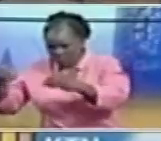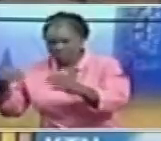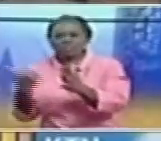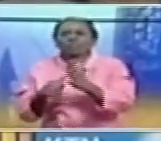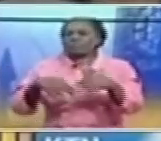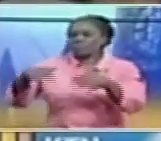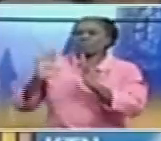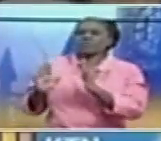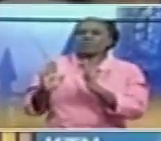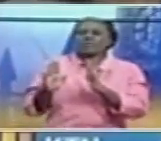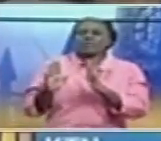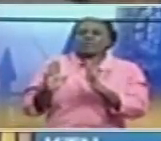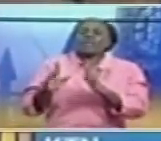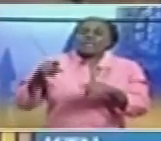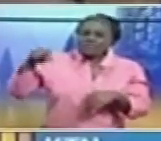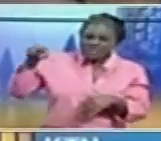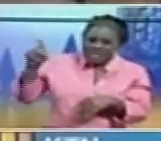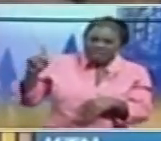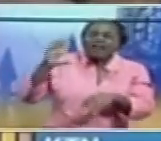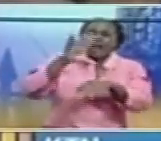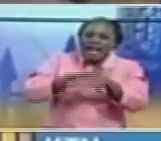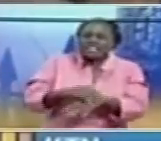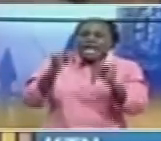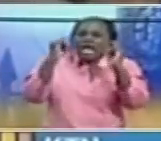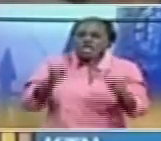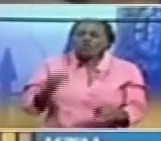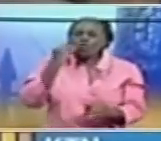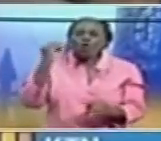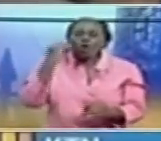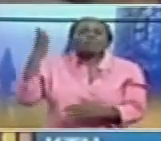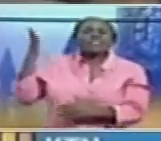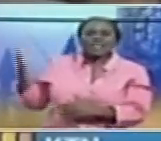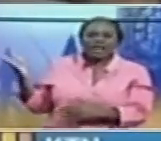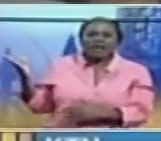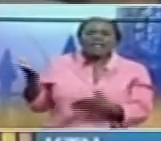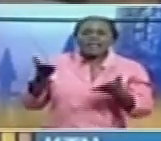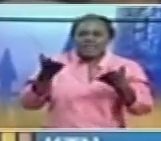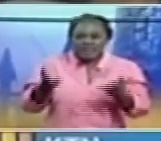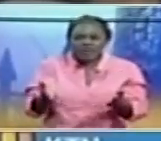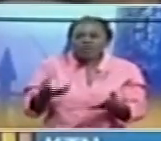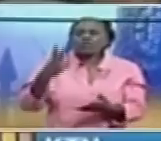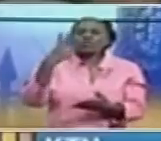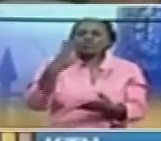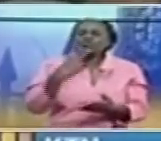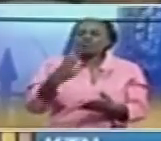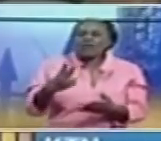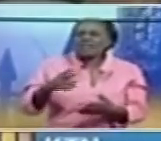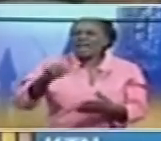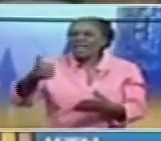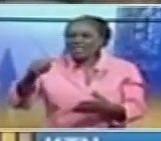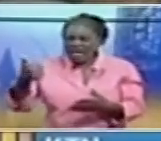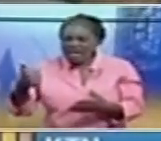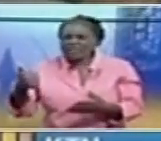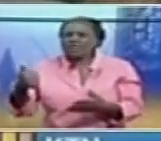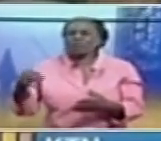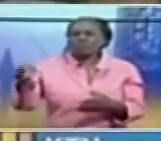the past 2.5 years, Elvis has found a new home at the Borana Conservancy. And while at least 200 other elands